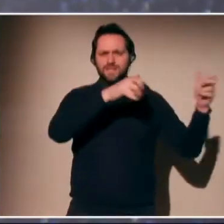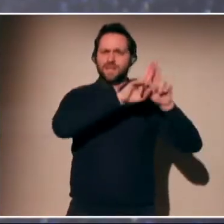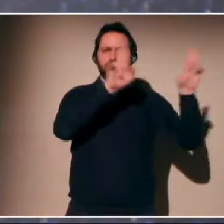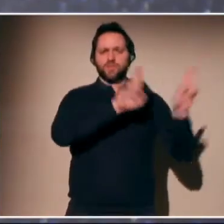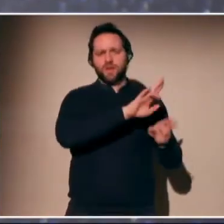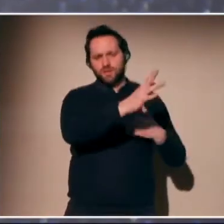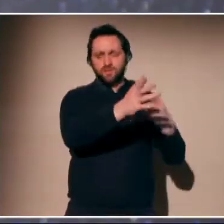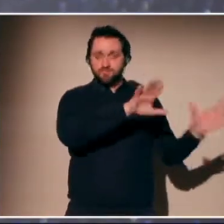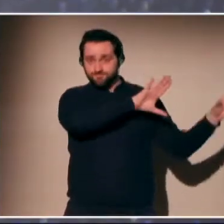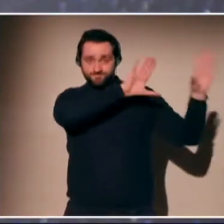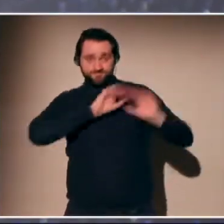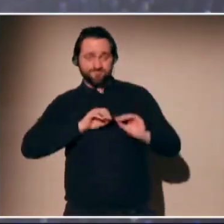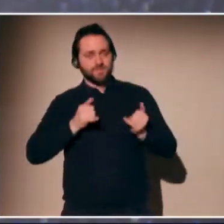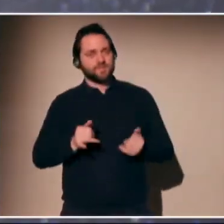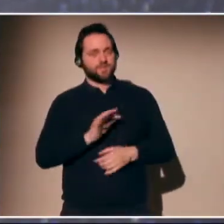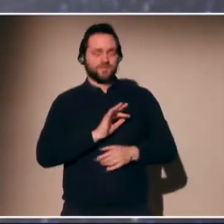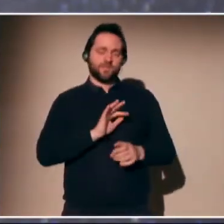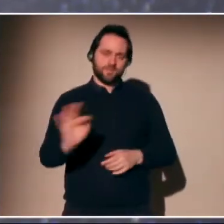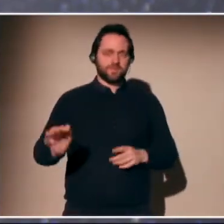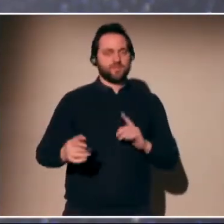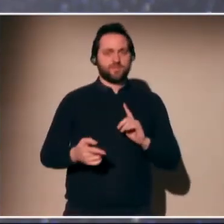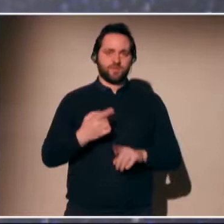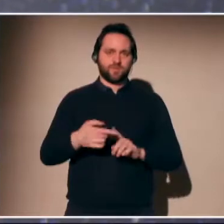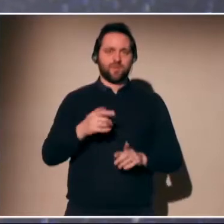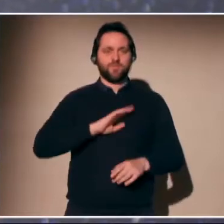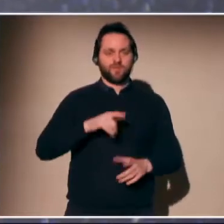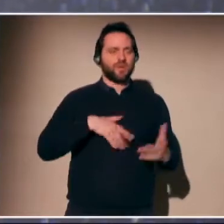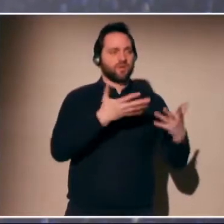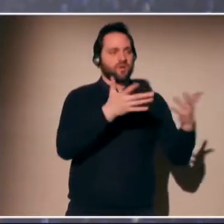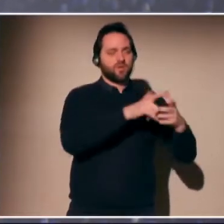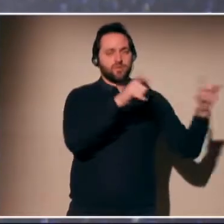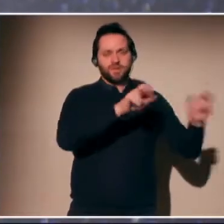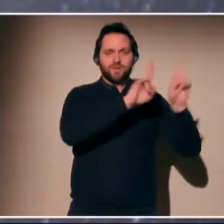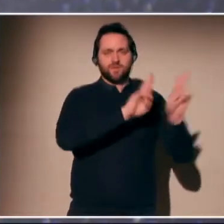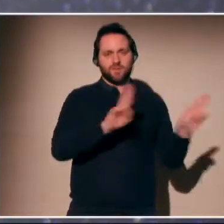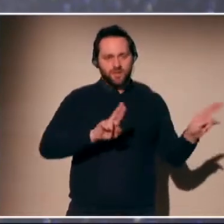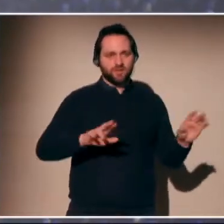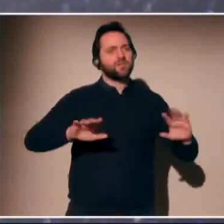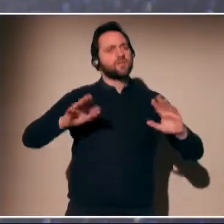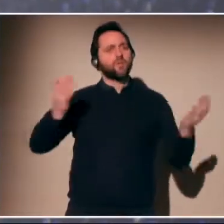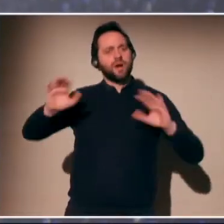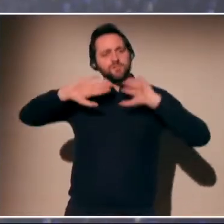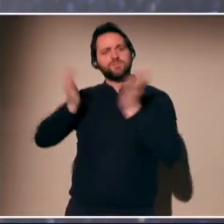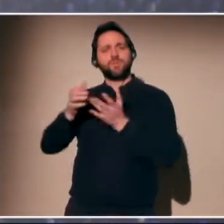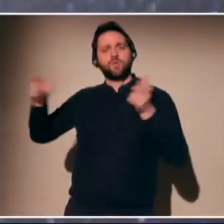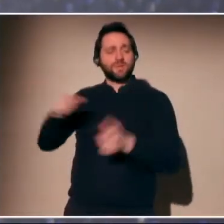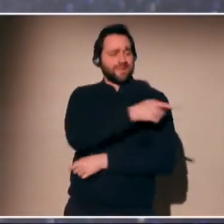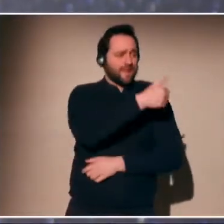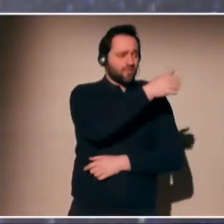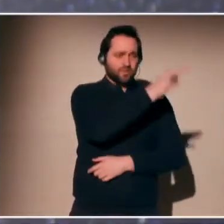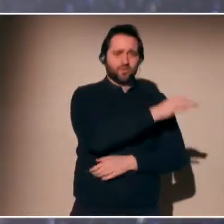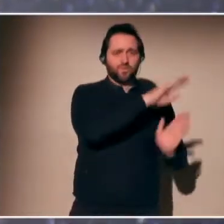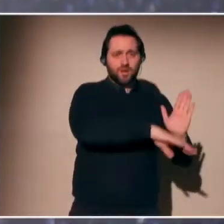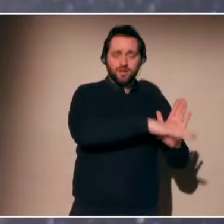foreign businesses in France. I'd like to give you a few figures. That's less than 1% of the businesses which are foreign